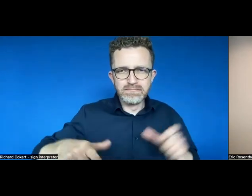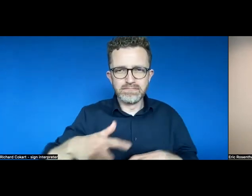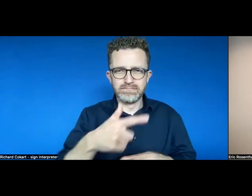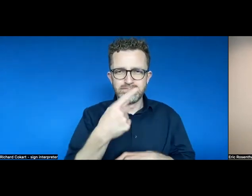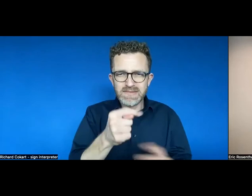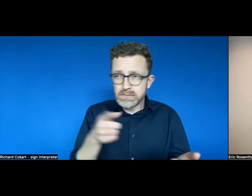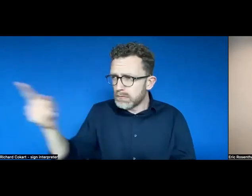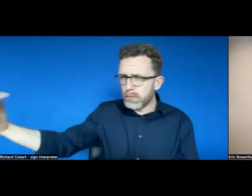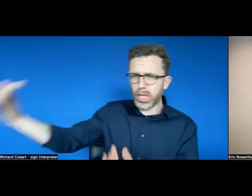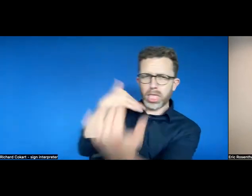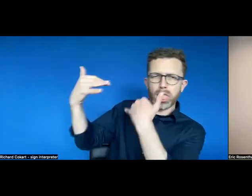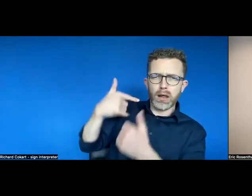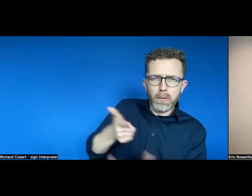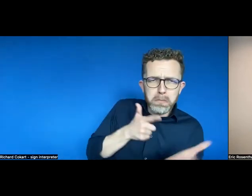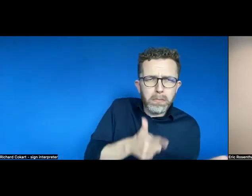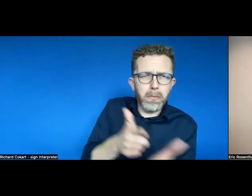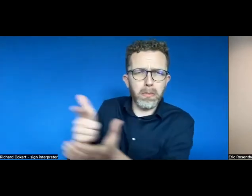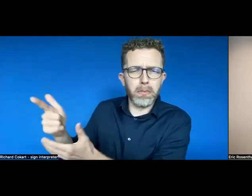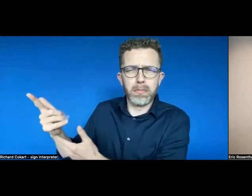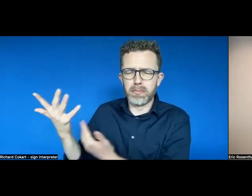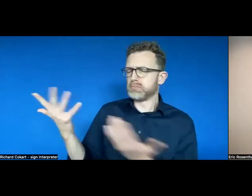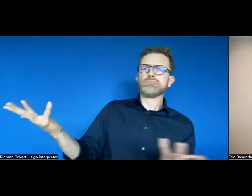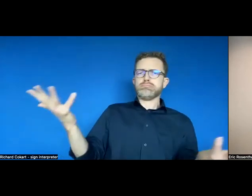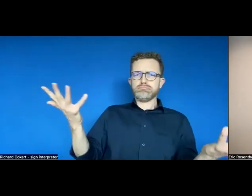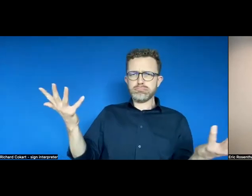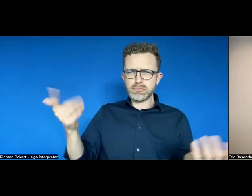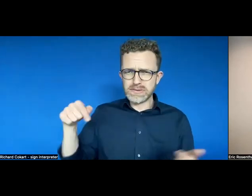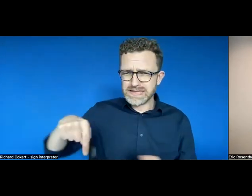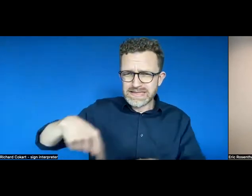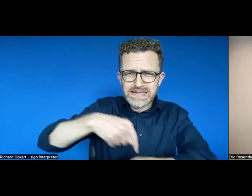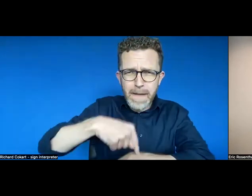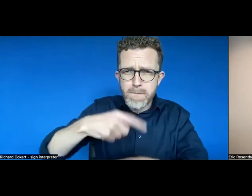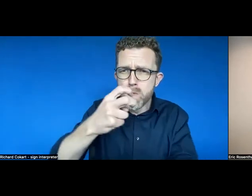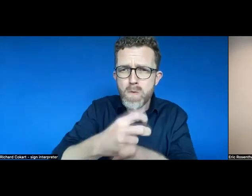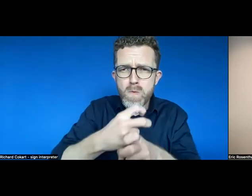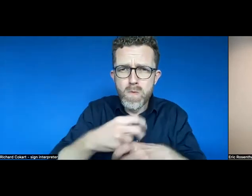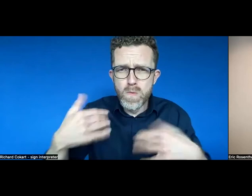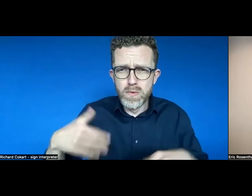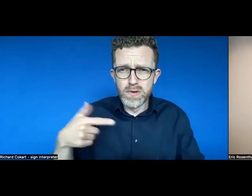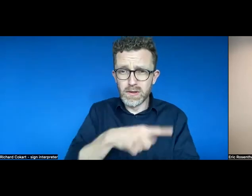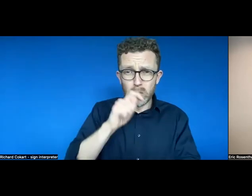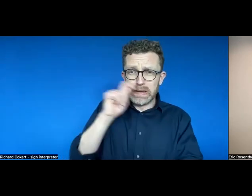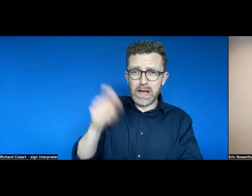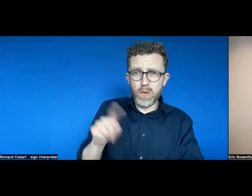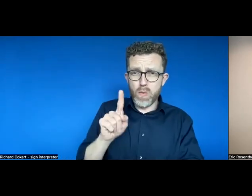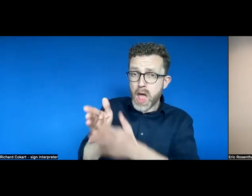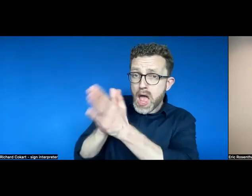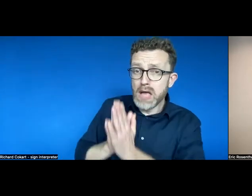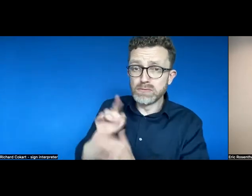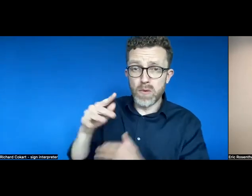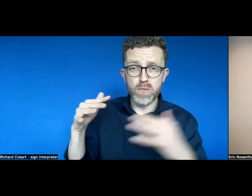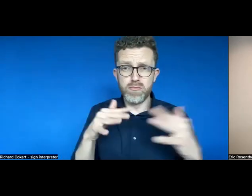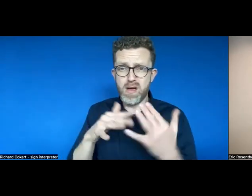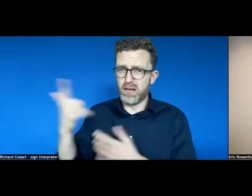deinstitutionalization a year ago. We and many of the disability organizations, ENIL and Validity and Hope and Homes